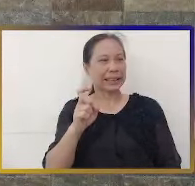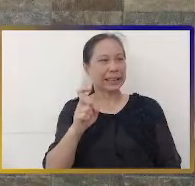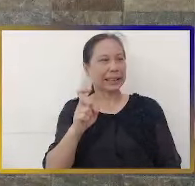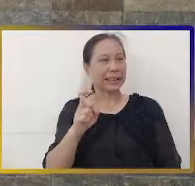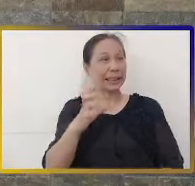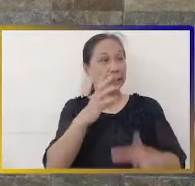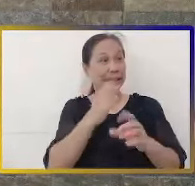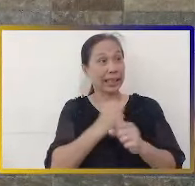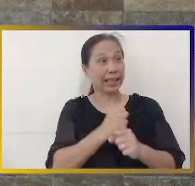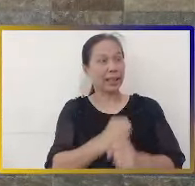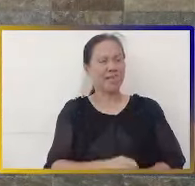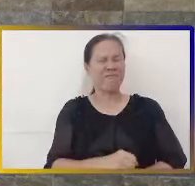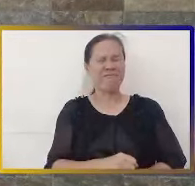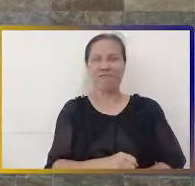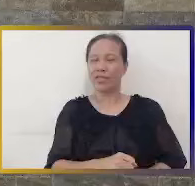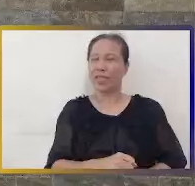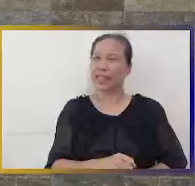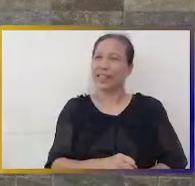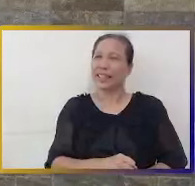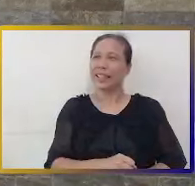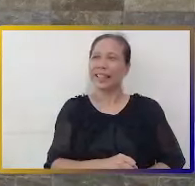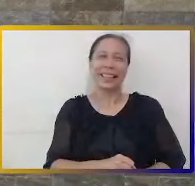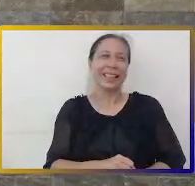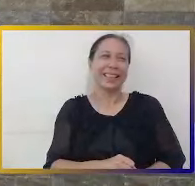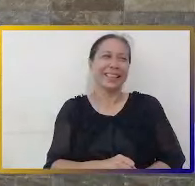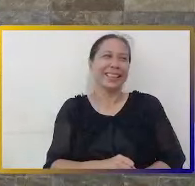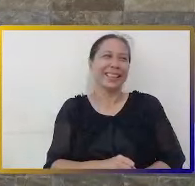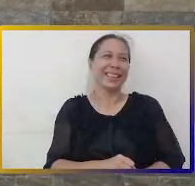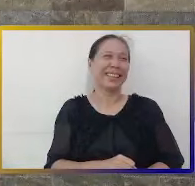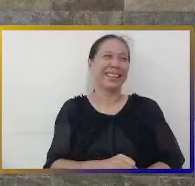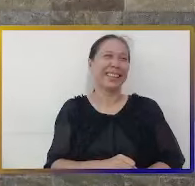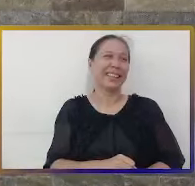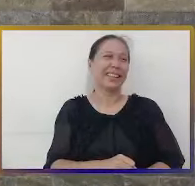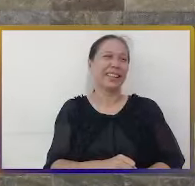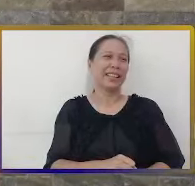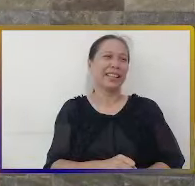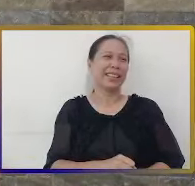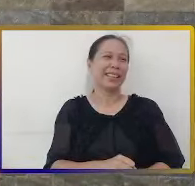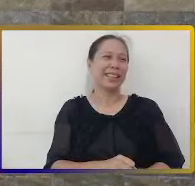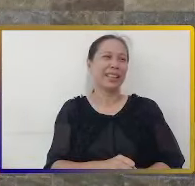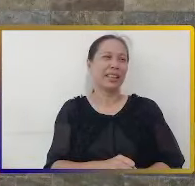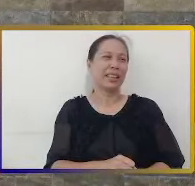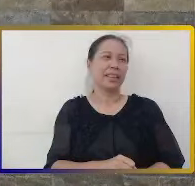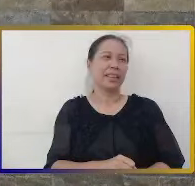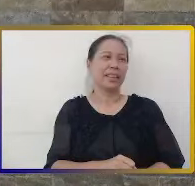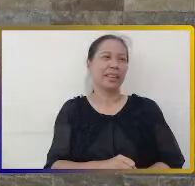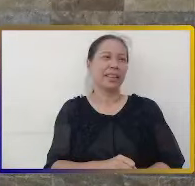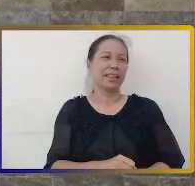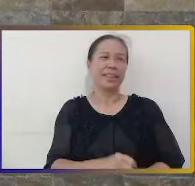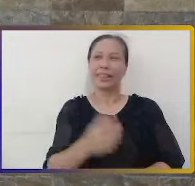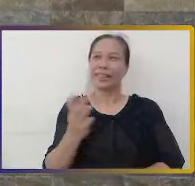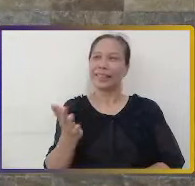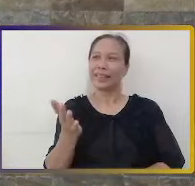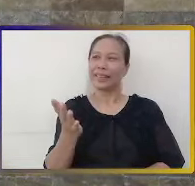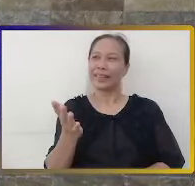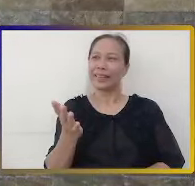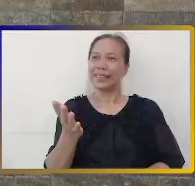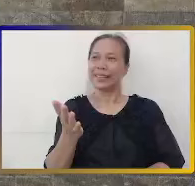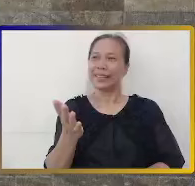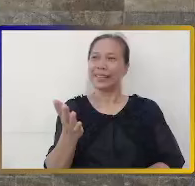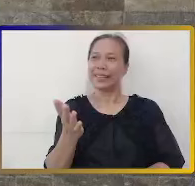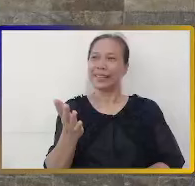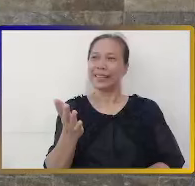part for the way breast and the Hi shoulder have i taken of the children of Israel from off the